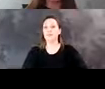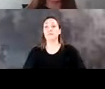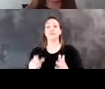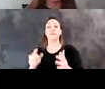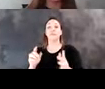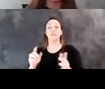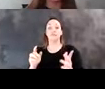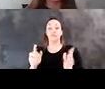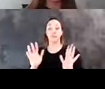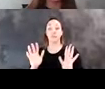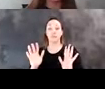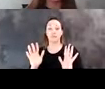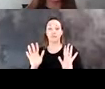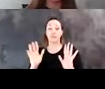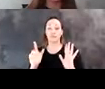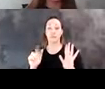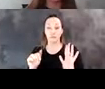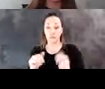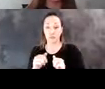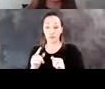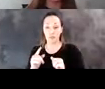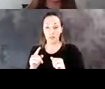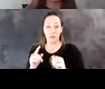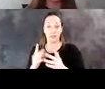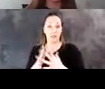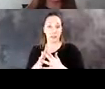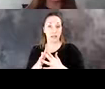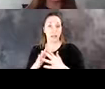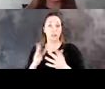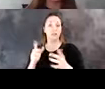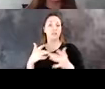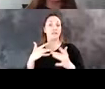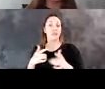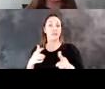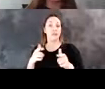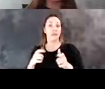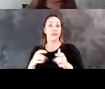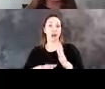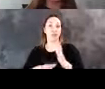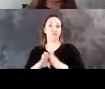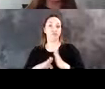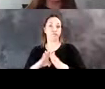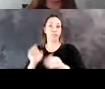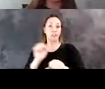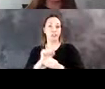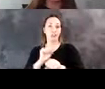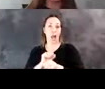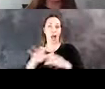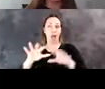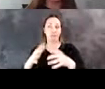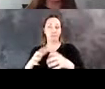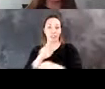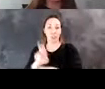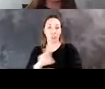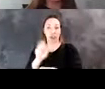So dollars forecasted to be the fastest growing job category in the U.S. and